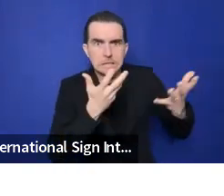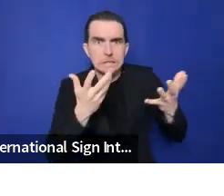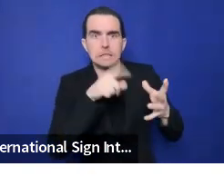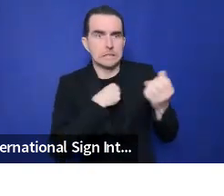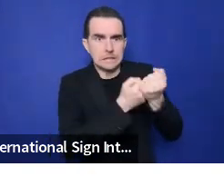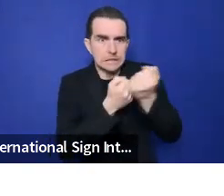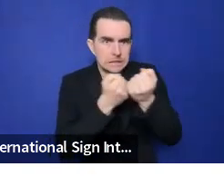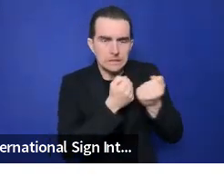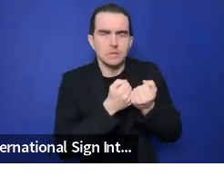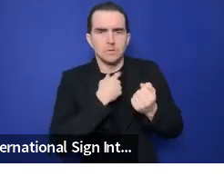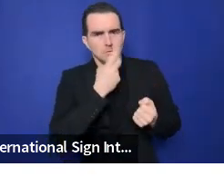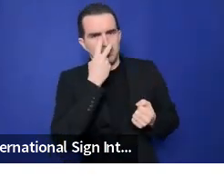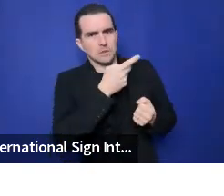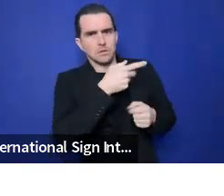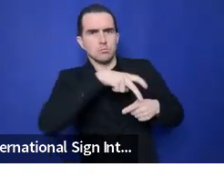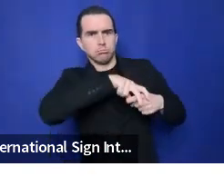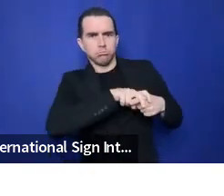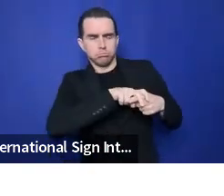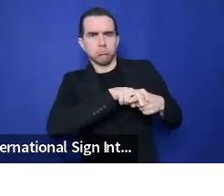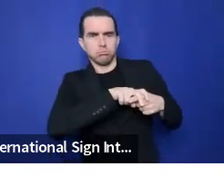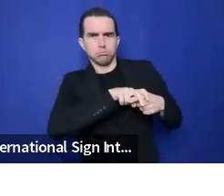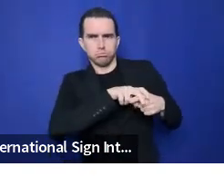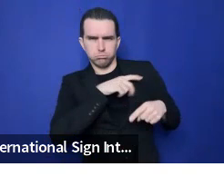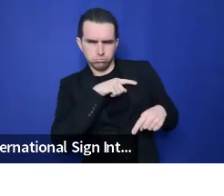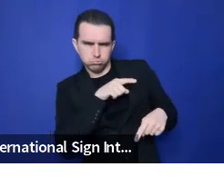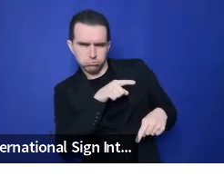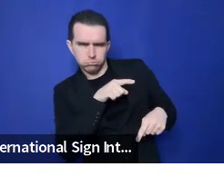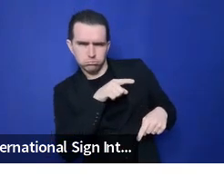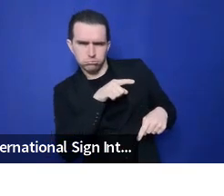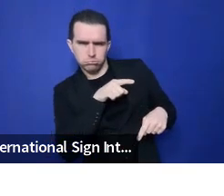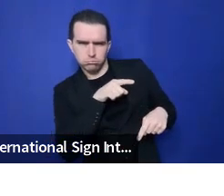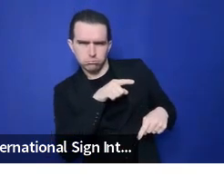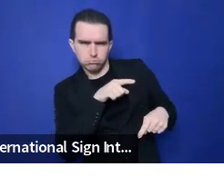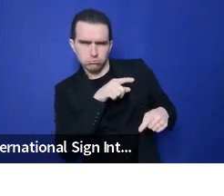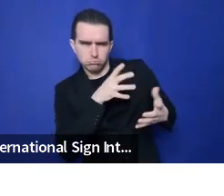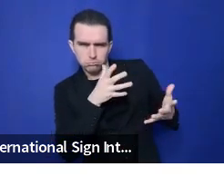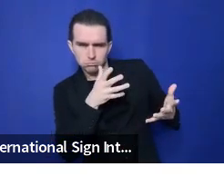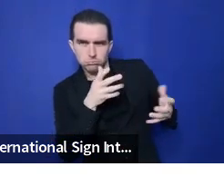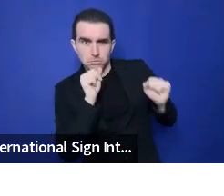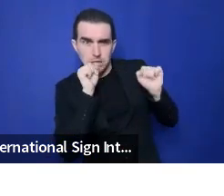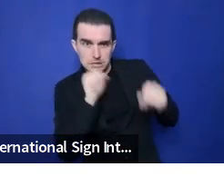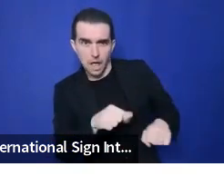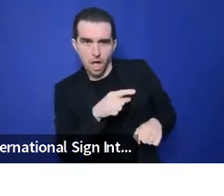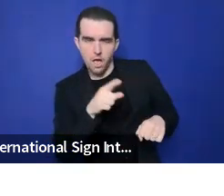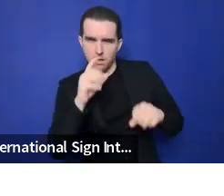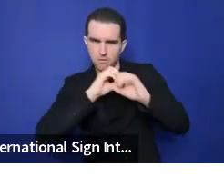difficult for this older woman to go down those stairs, and there were many more stairs, to be able to access a health post if she needed to do so. But perhaps